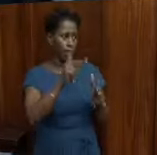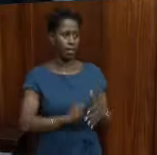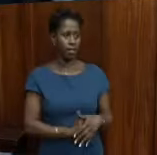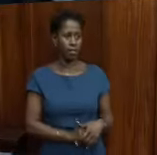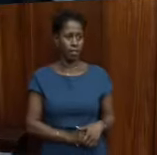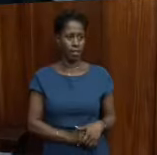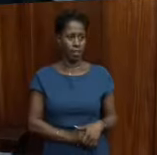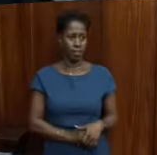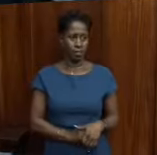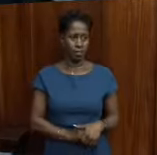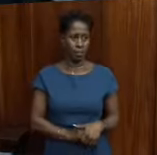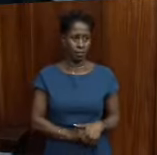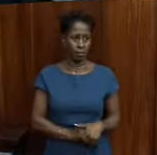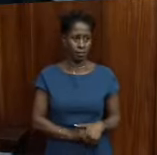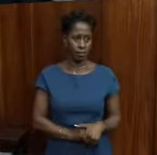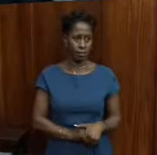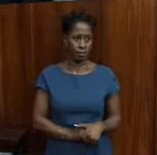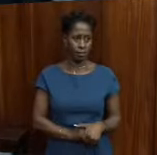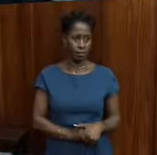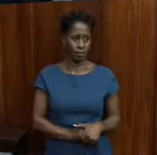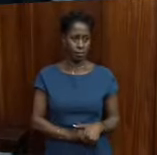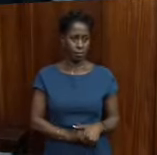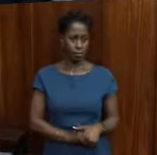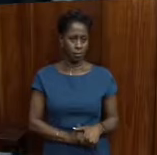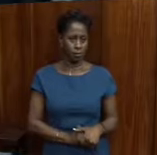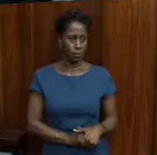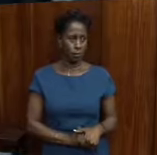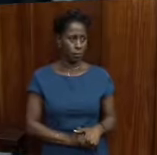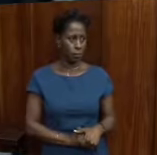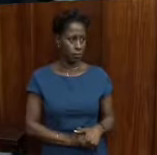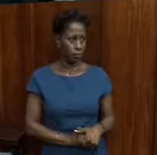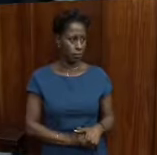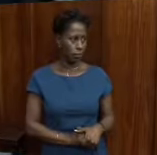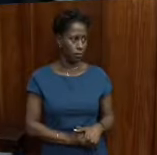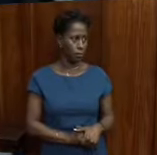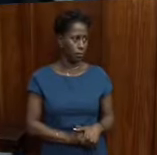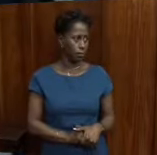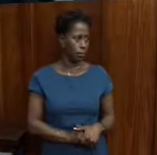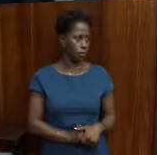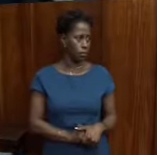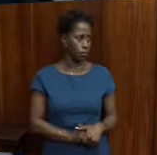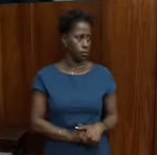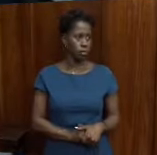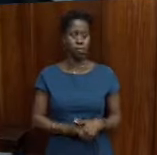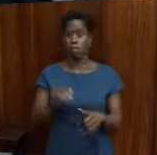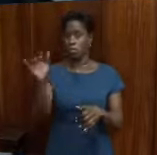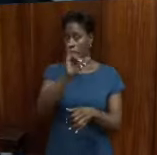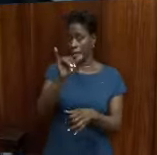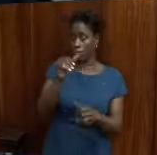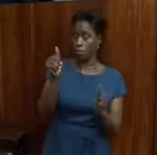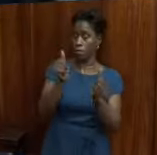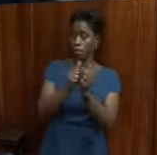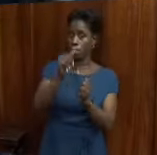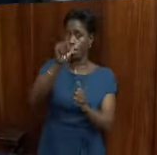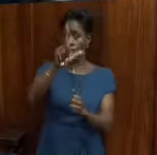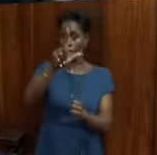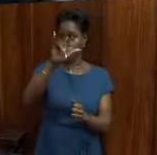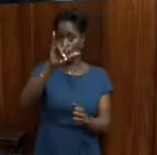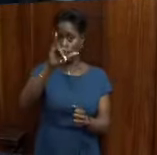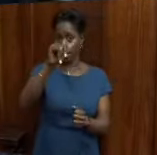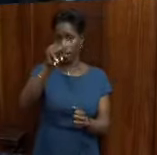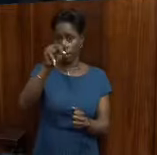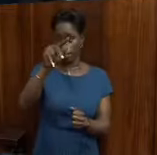the government has entered into a similar arrangement with the non-management LIAT workers who were terminated by